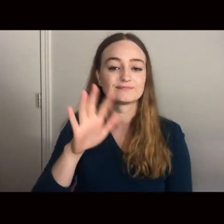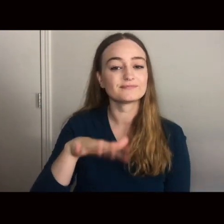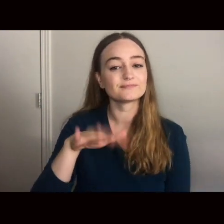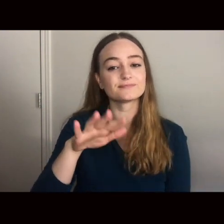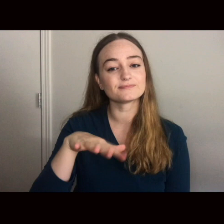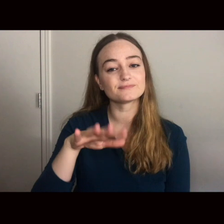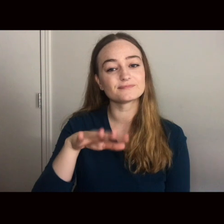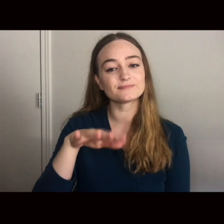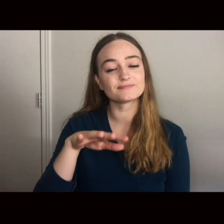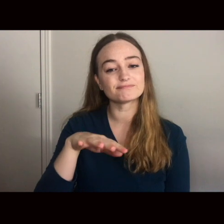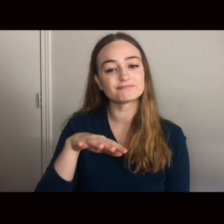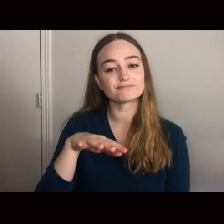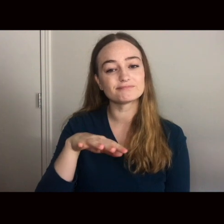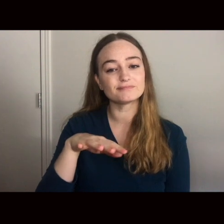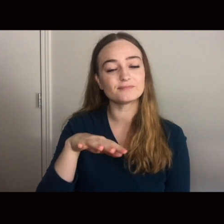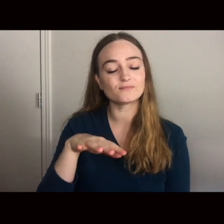time. Hey,